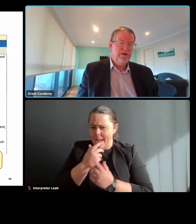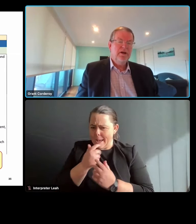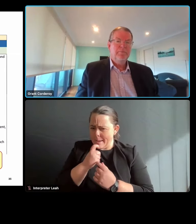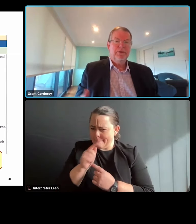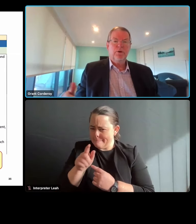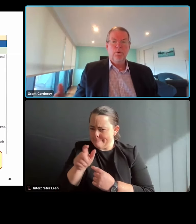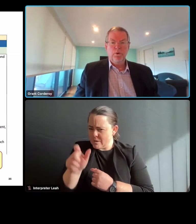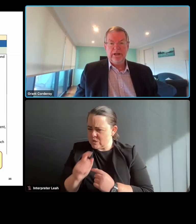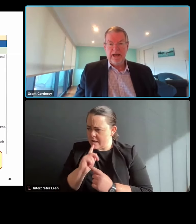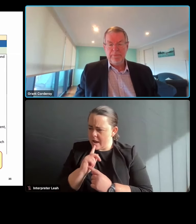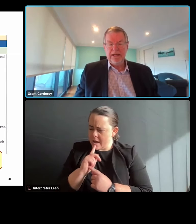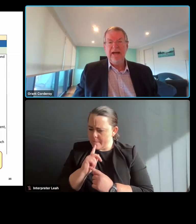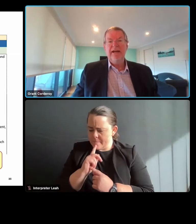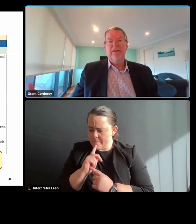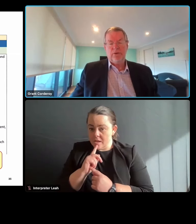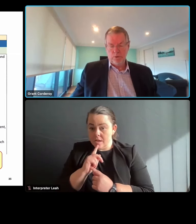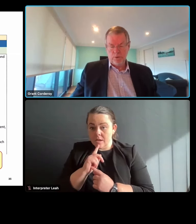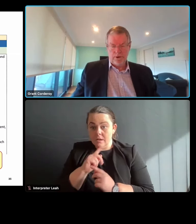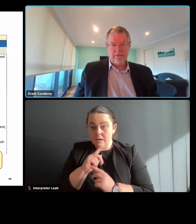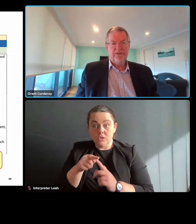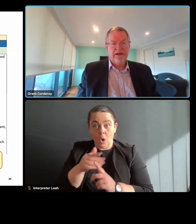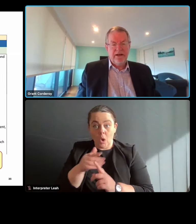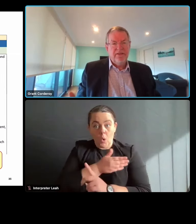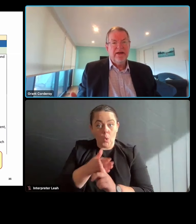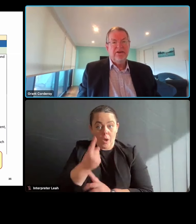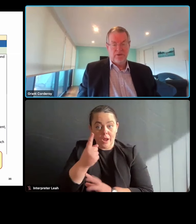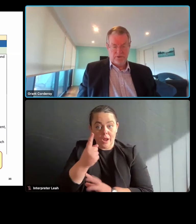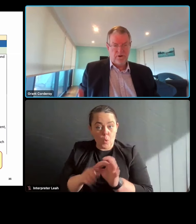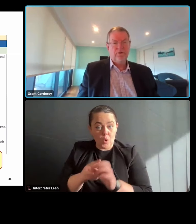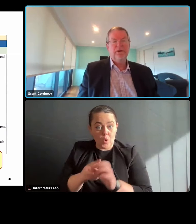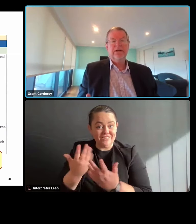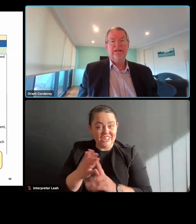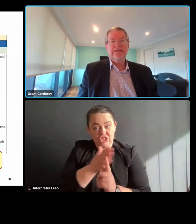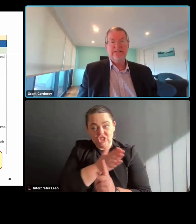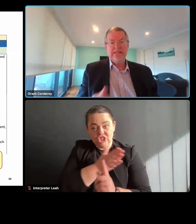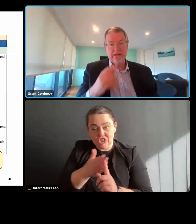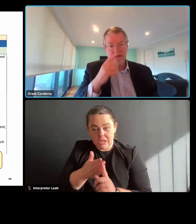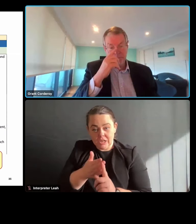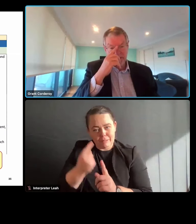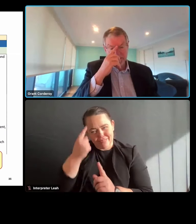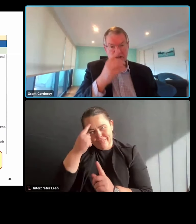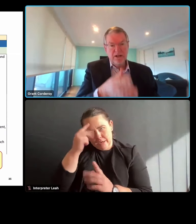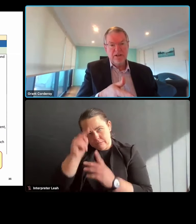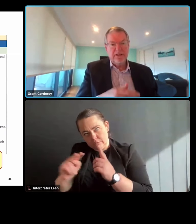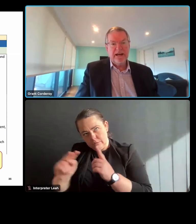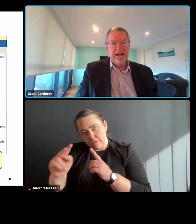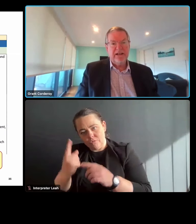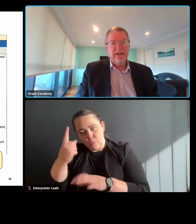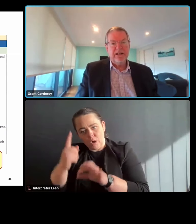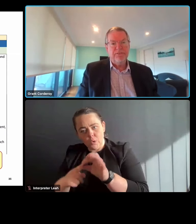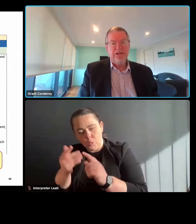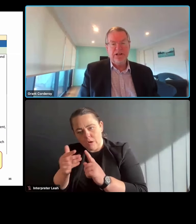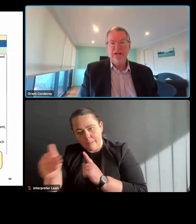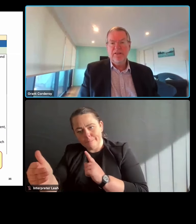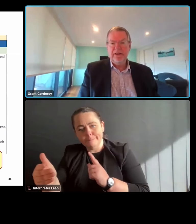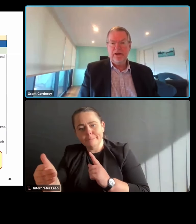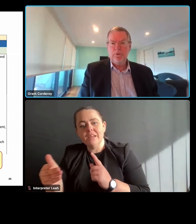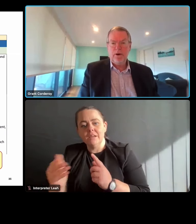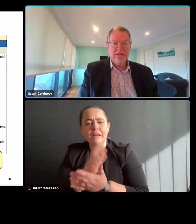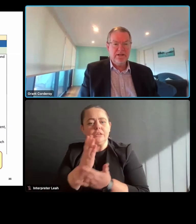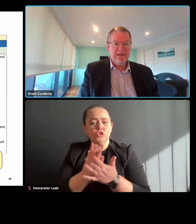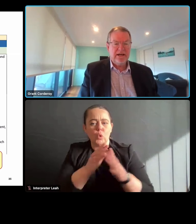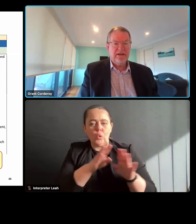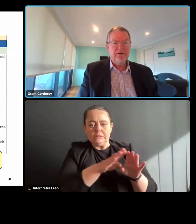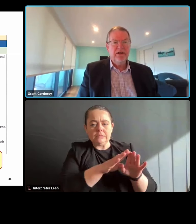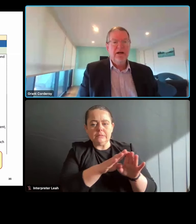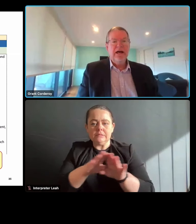just gone, but the quarter coming ahead and the quarter after that, that you're following a consistent approach to the data definitions. Now,